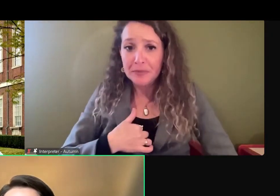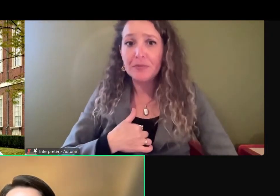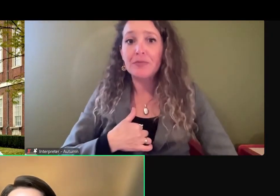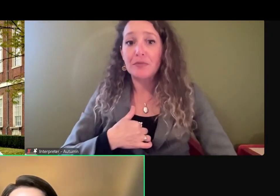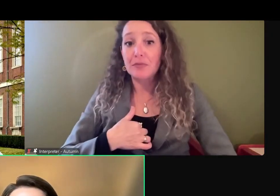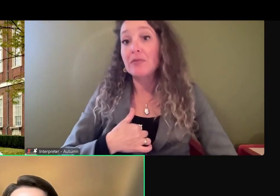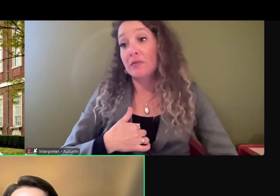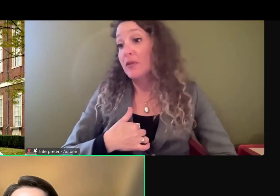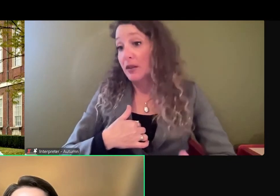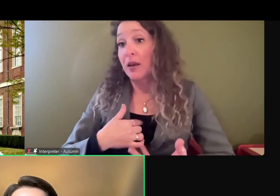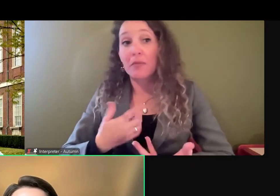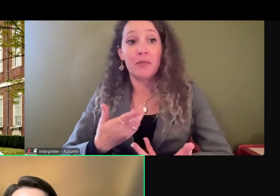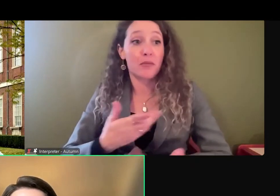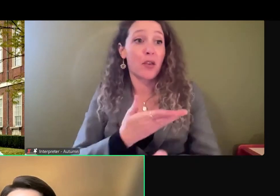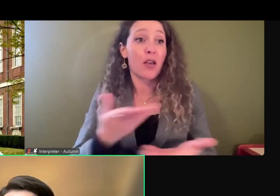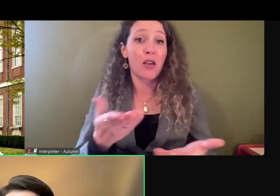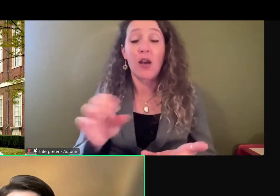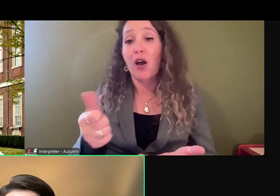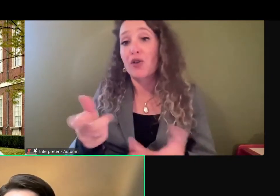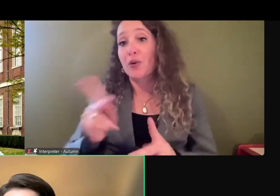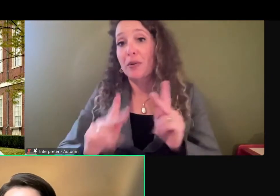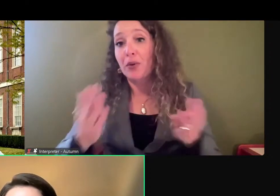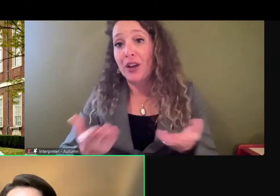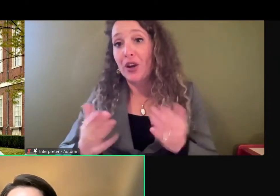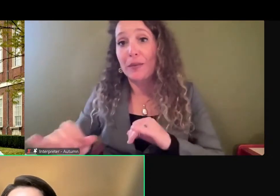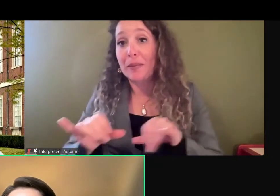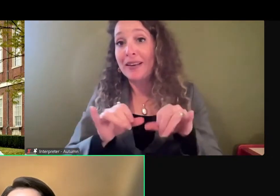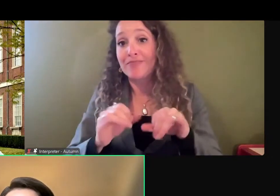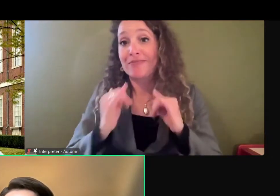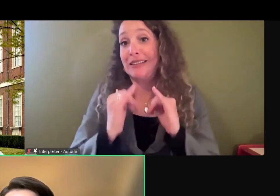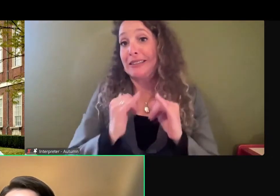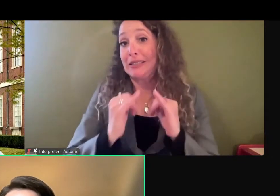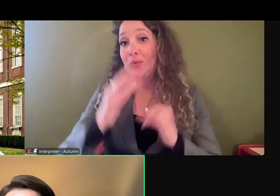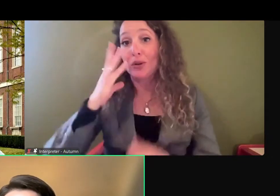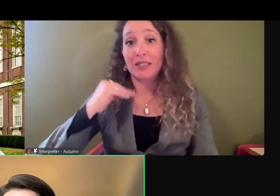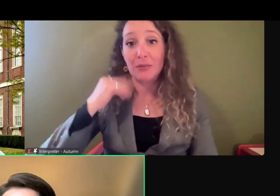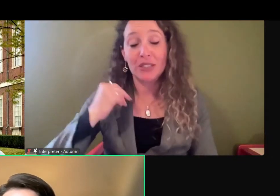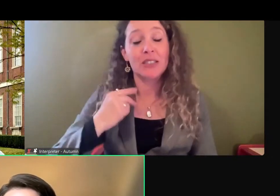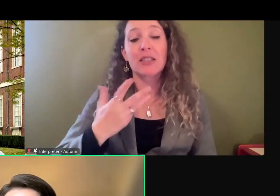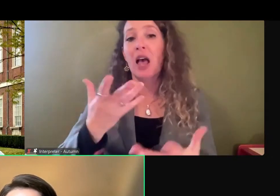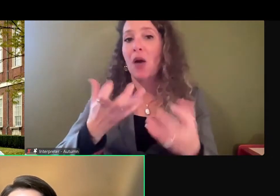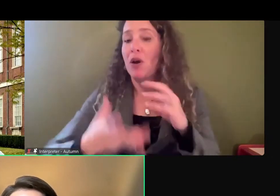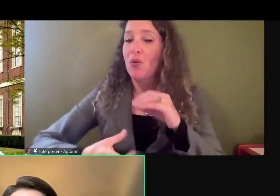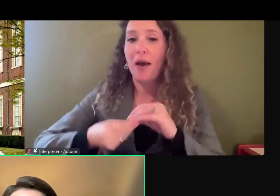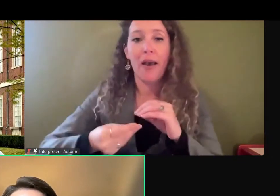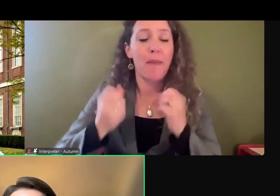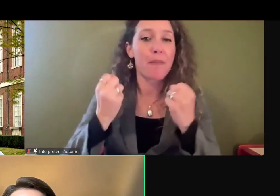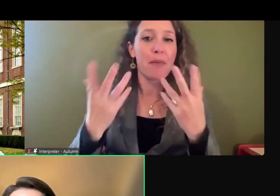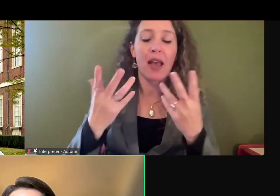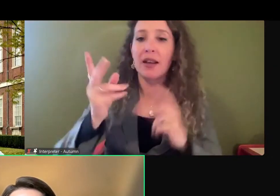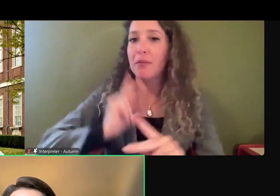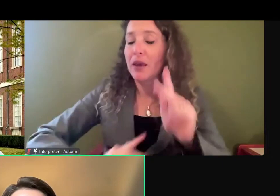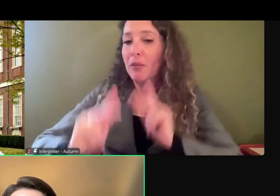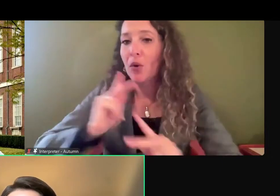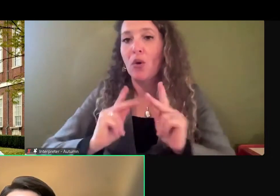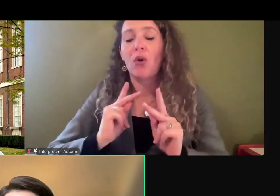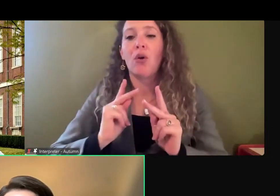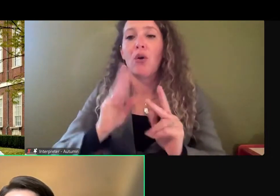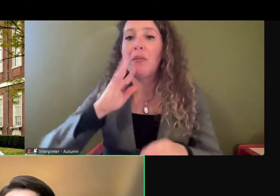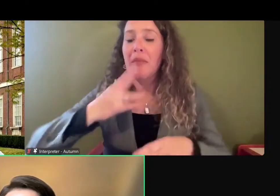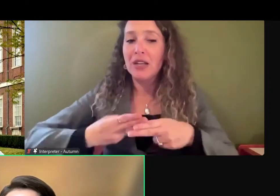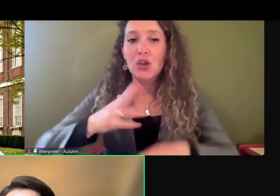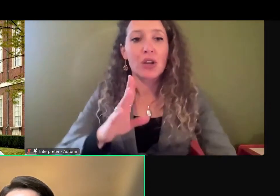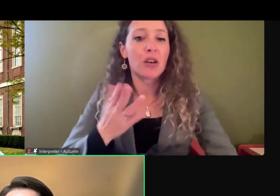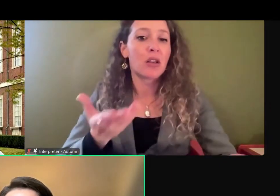similar experiences. And I also want to echo that so many people mentioned and that